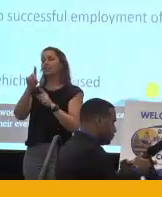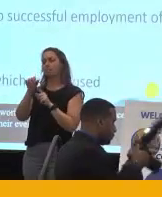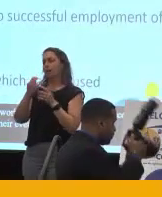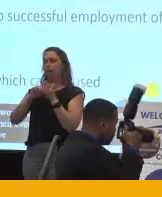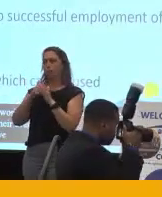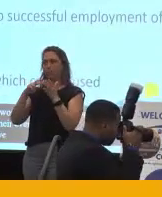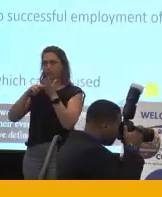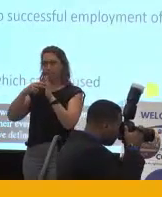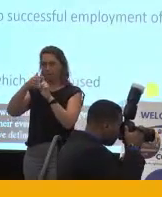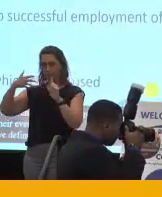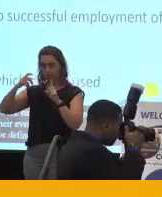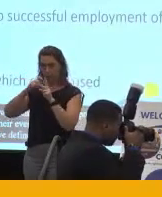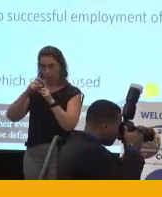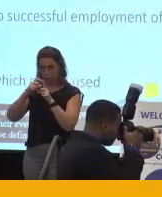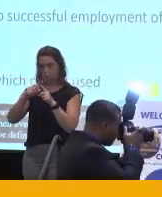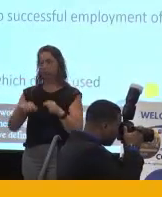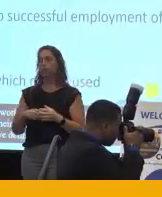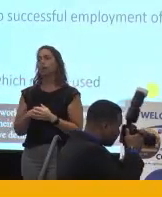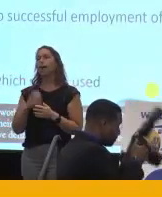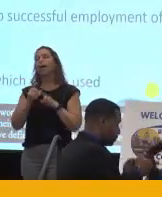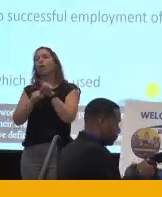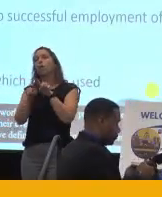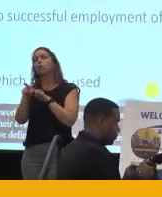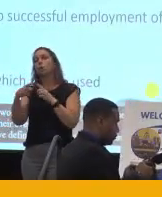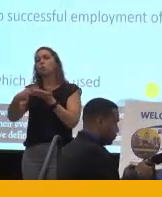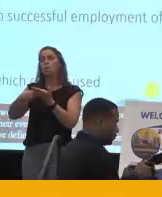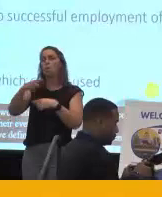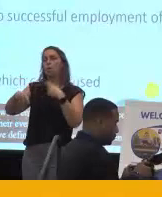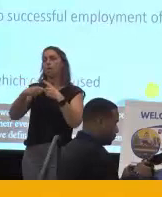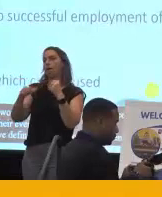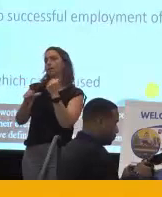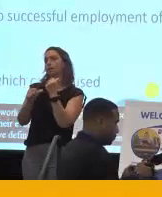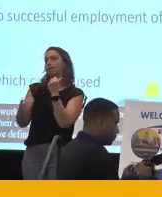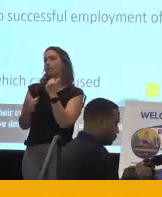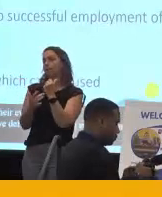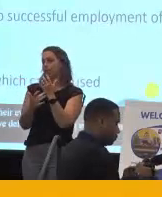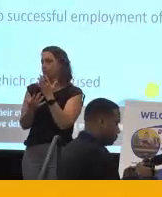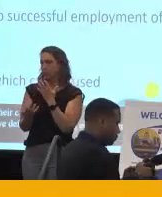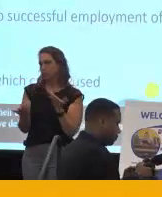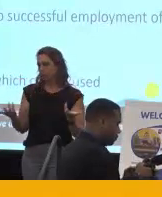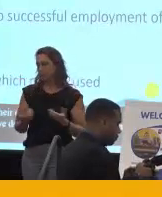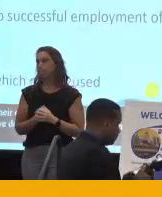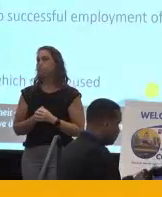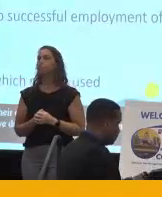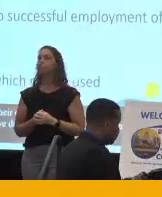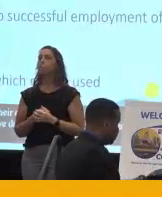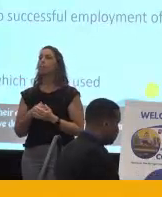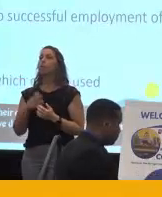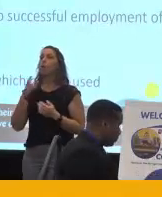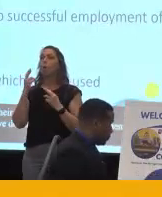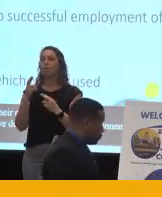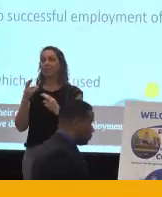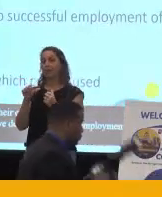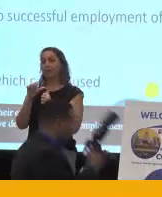technology, reviewing the key elements in which lead to successful employment of individuals with